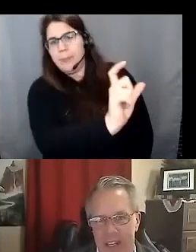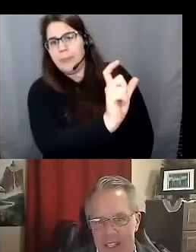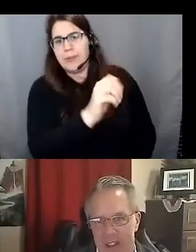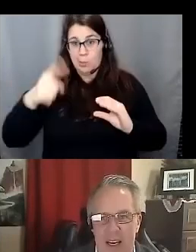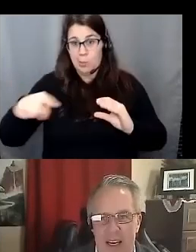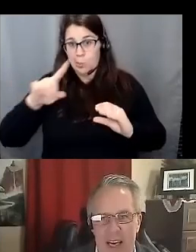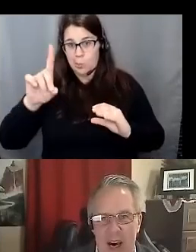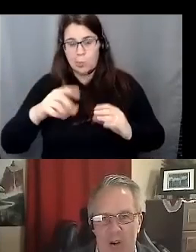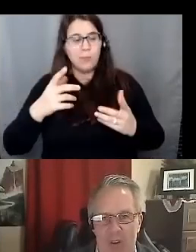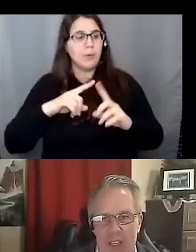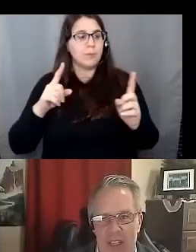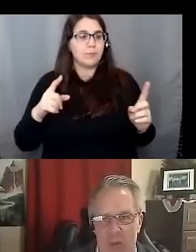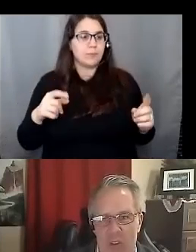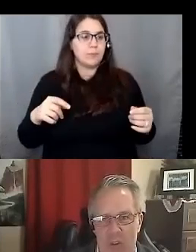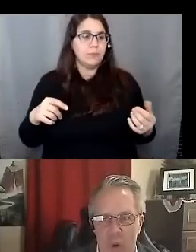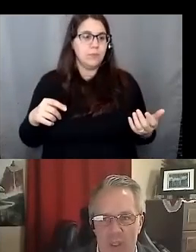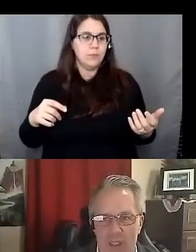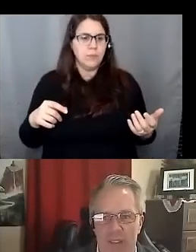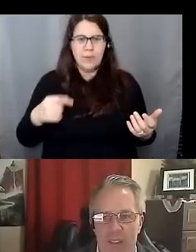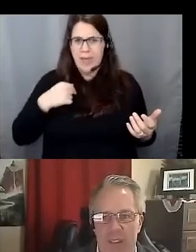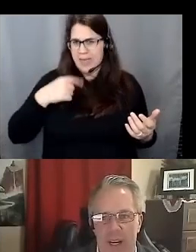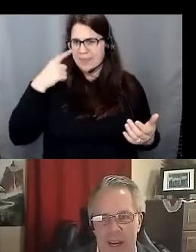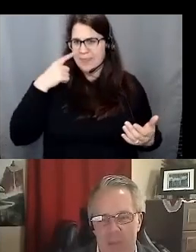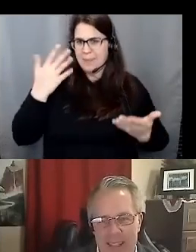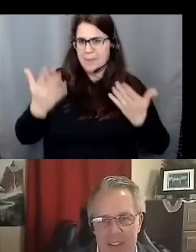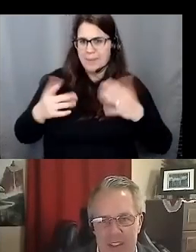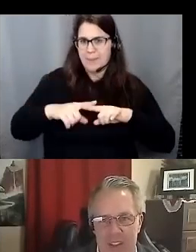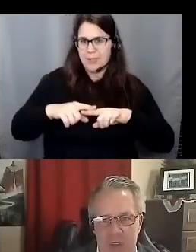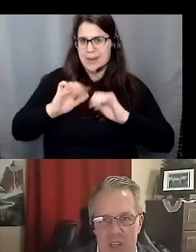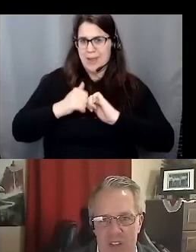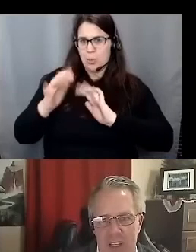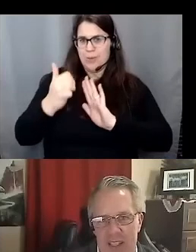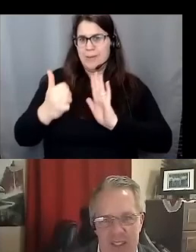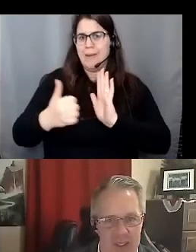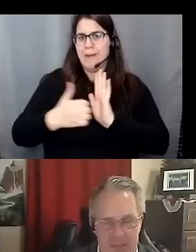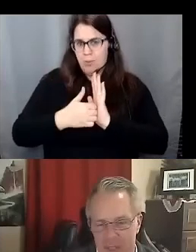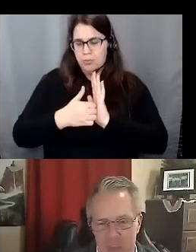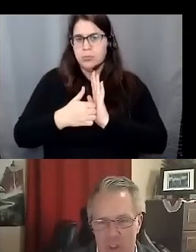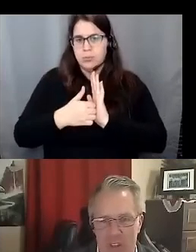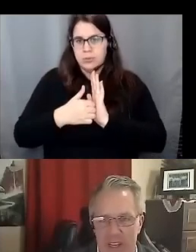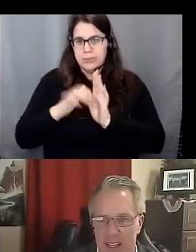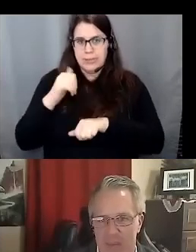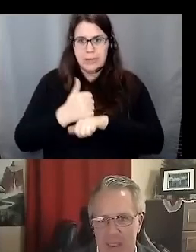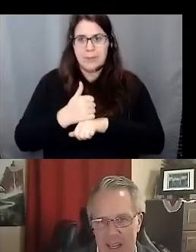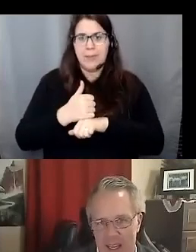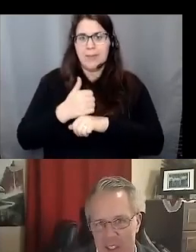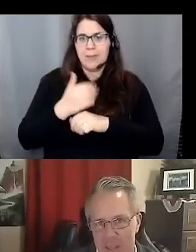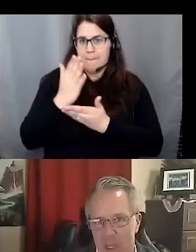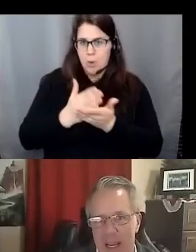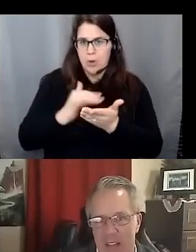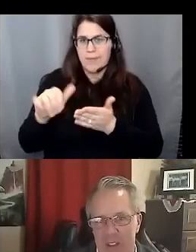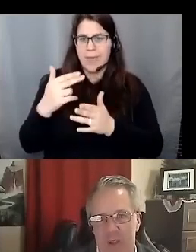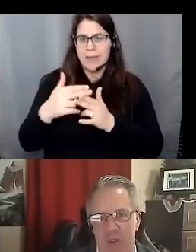does, I think however the account was enrolled in, I believe the system tries to take, you know, a portion of that name and